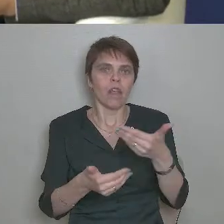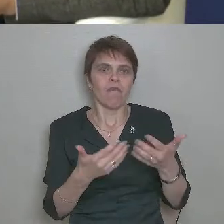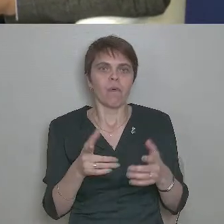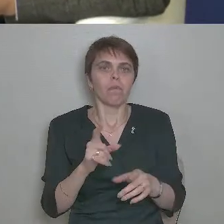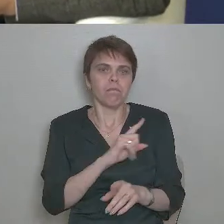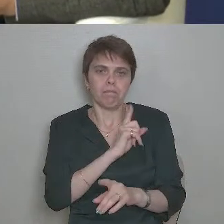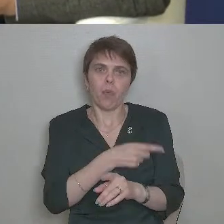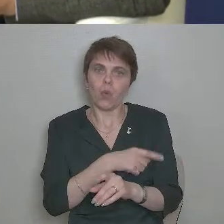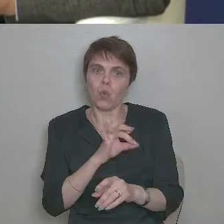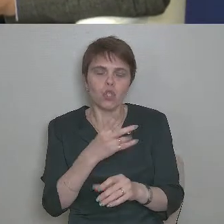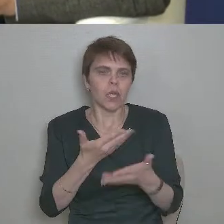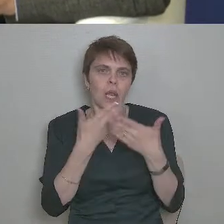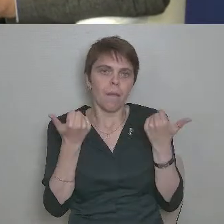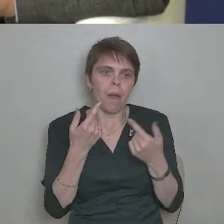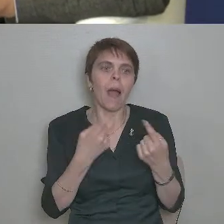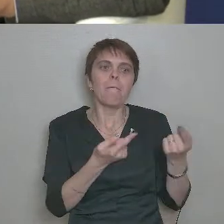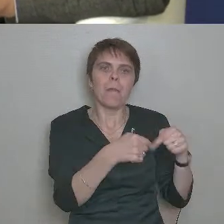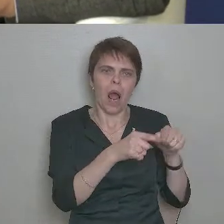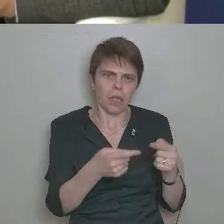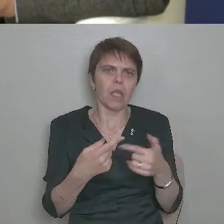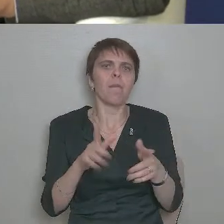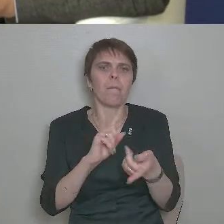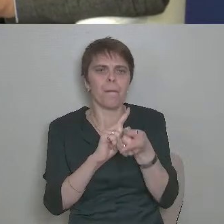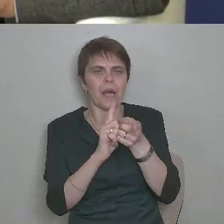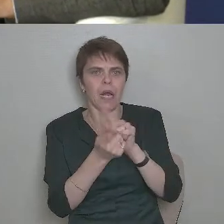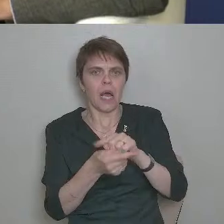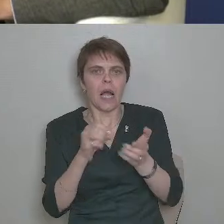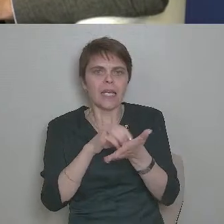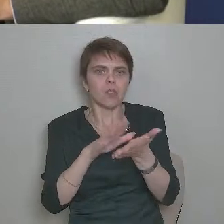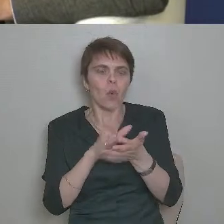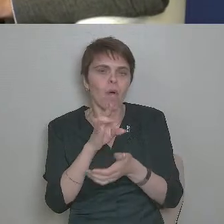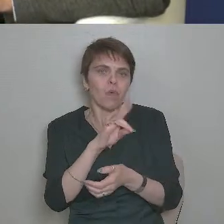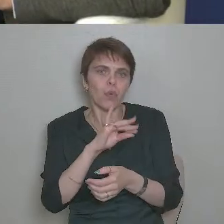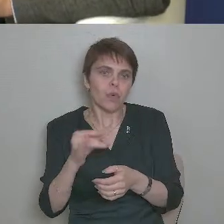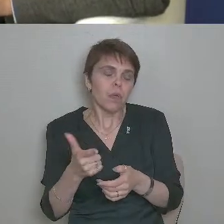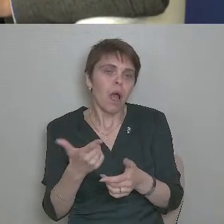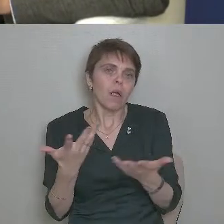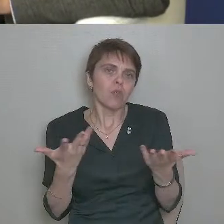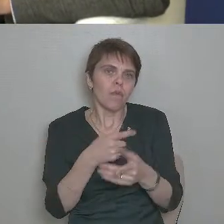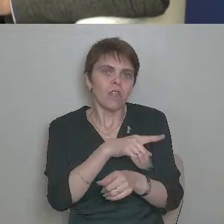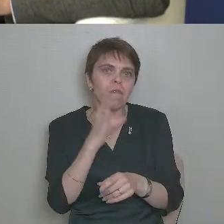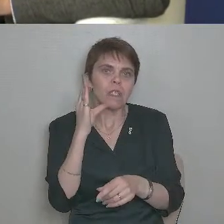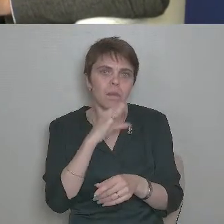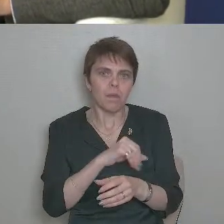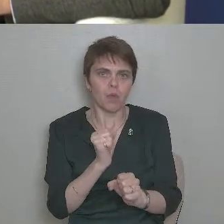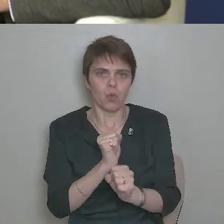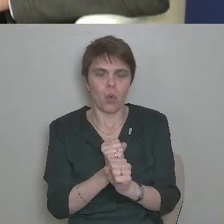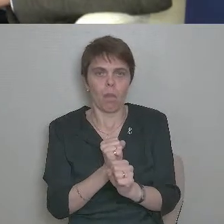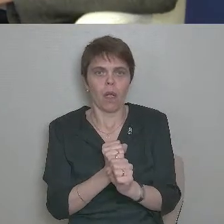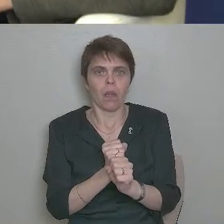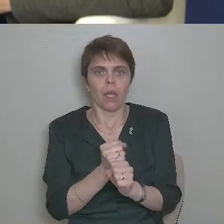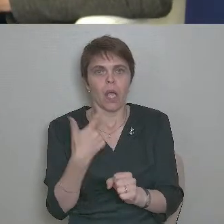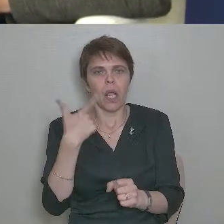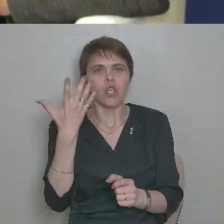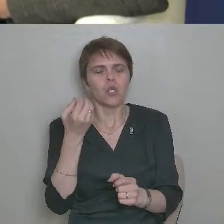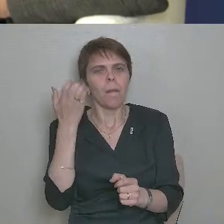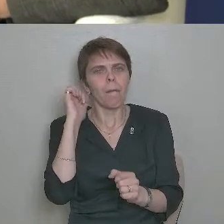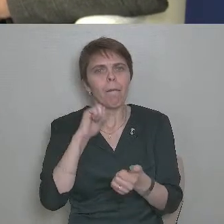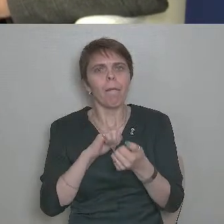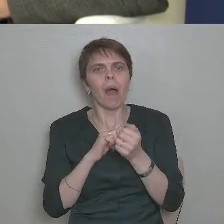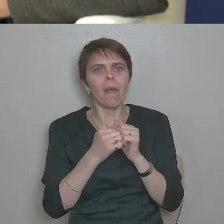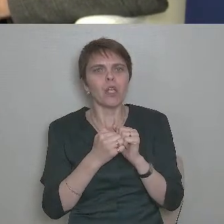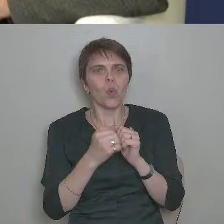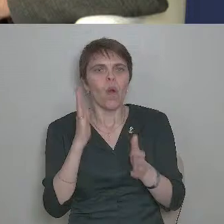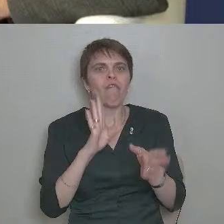there are no steps taken in this direction. Some parties are being very proactively registering their branches, whether they will be able to do